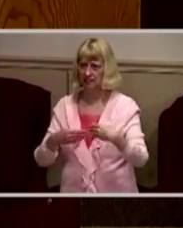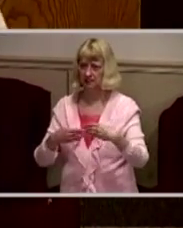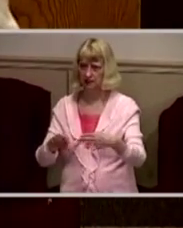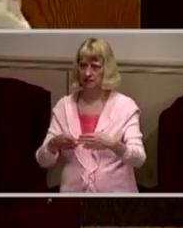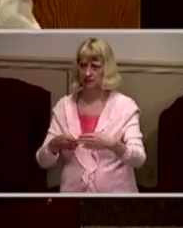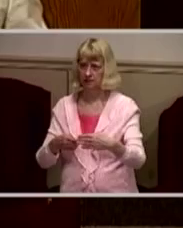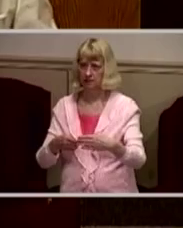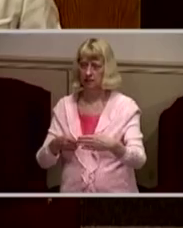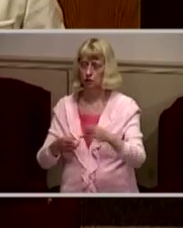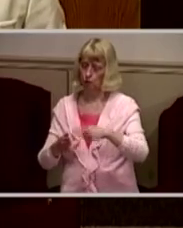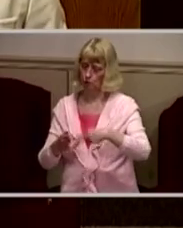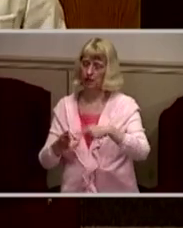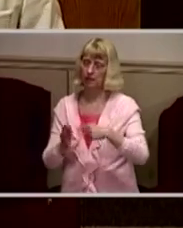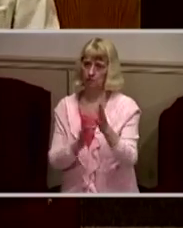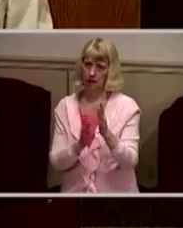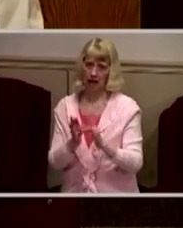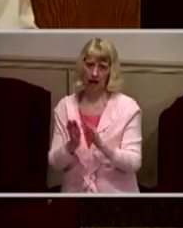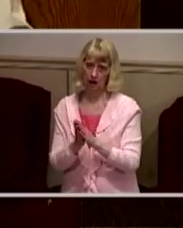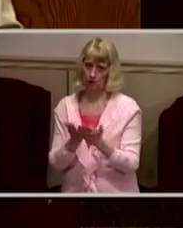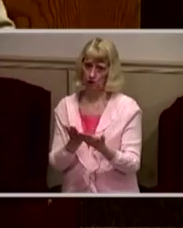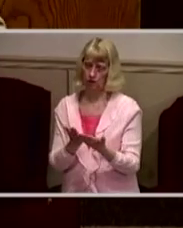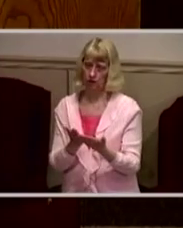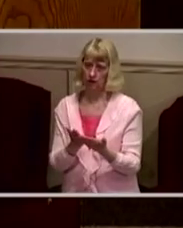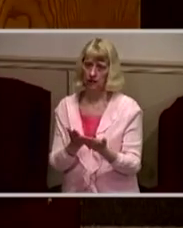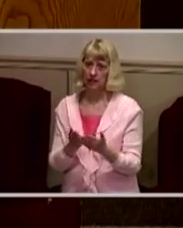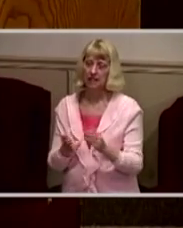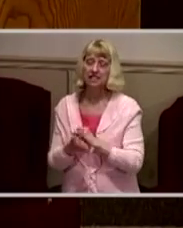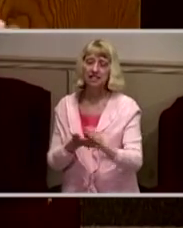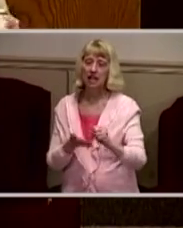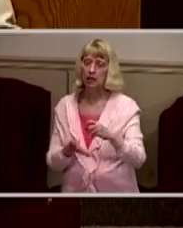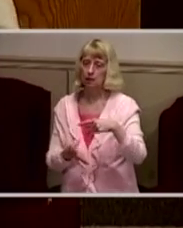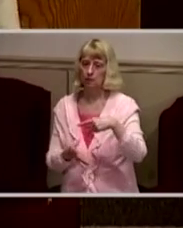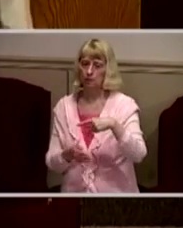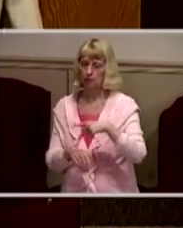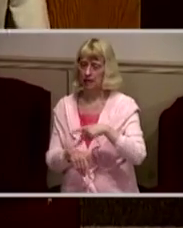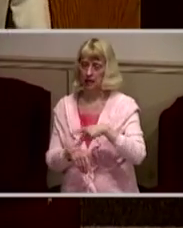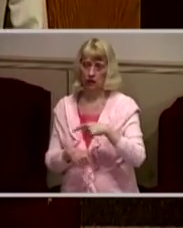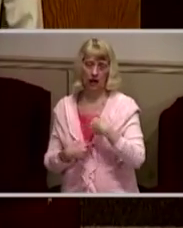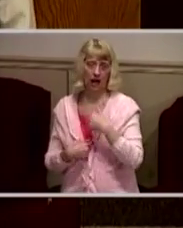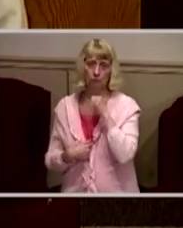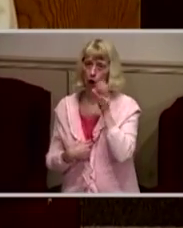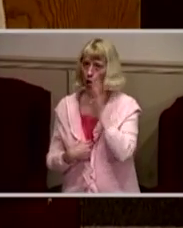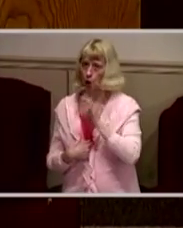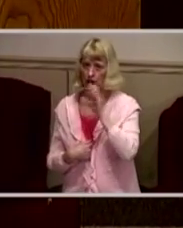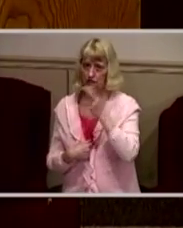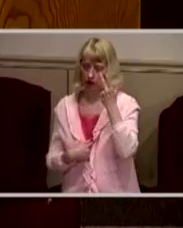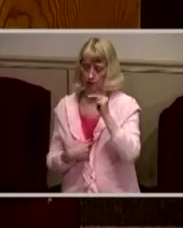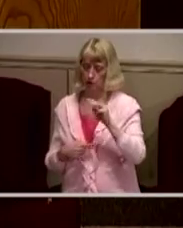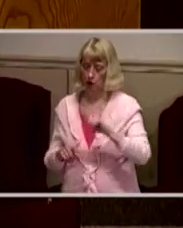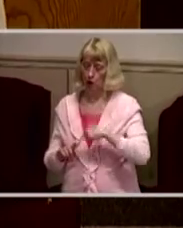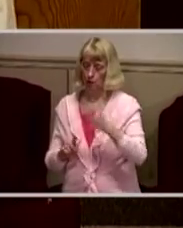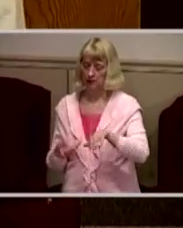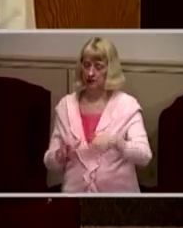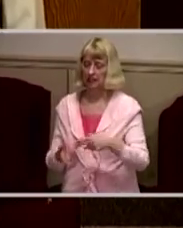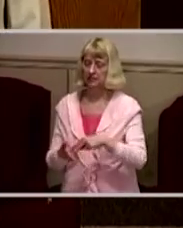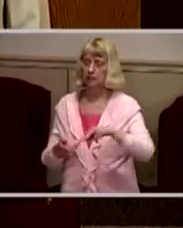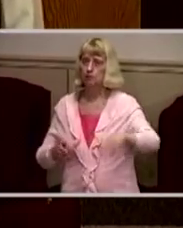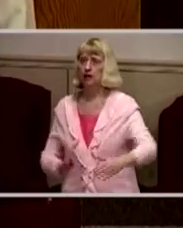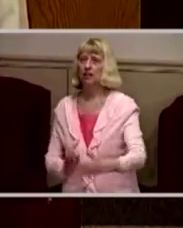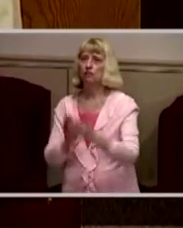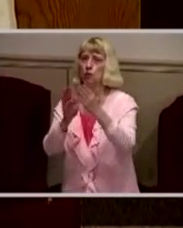you need to read your Bible. St. Peter will not be the one I'm looking for. But when we die and stand